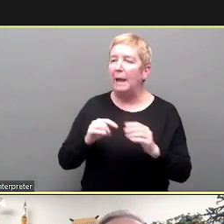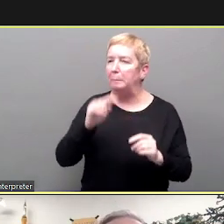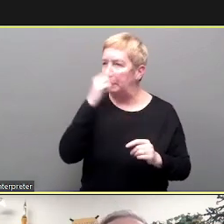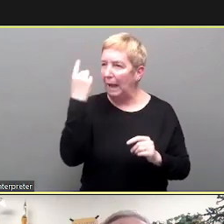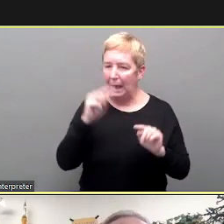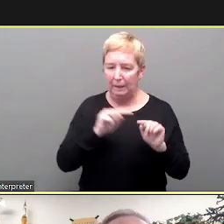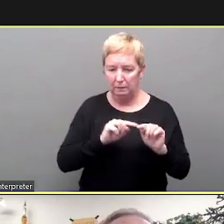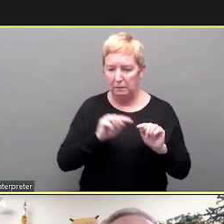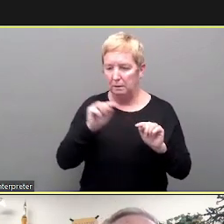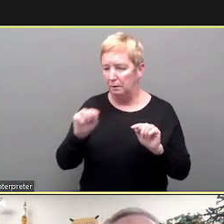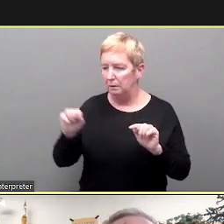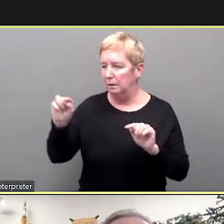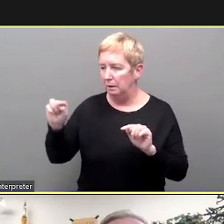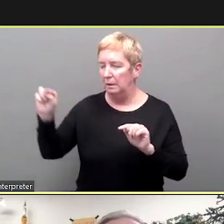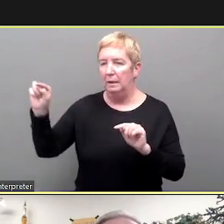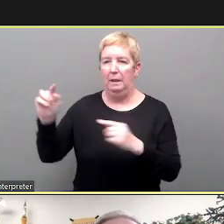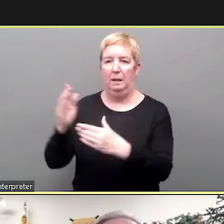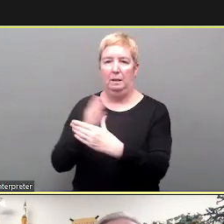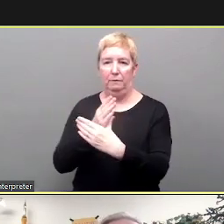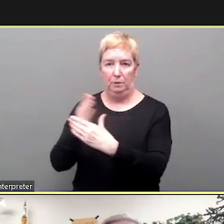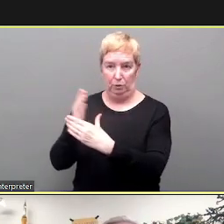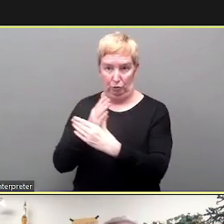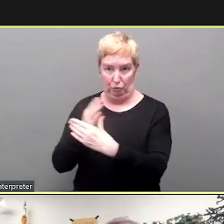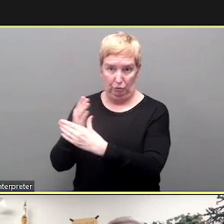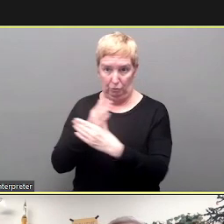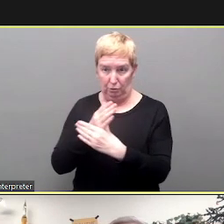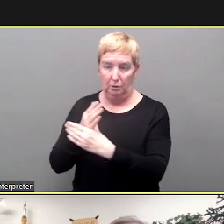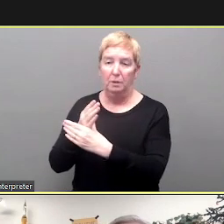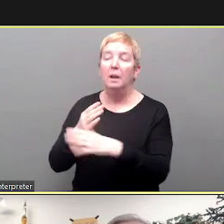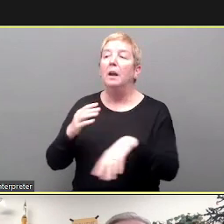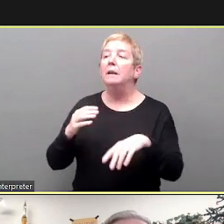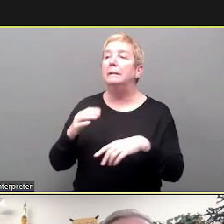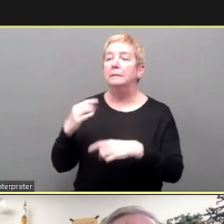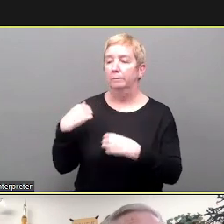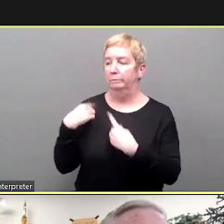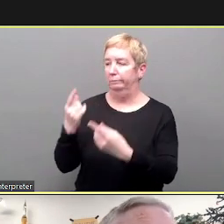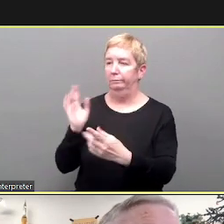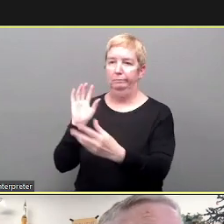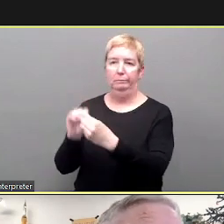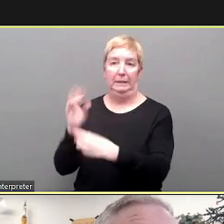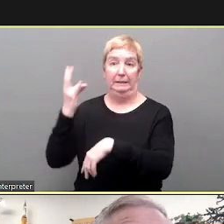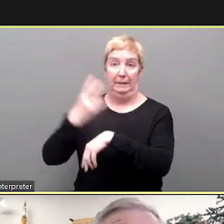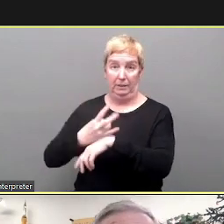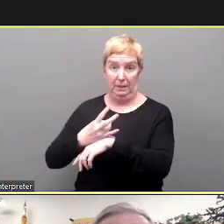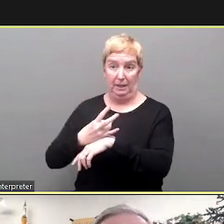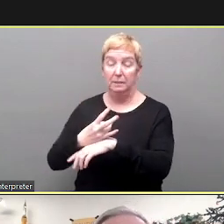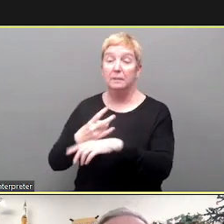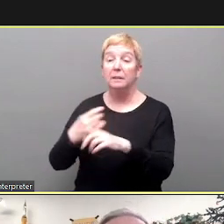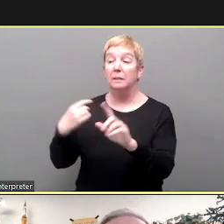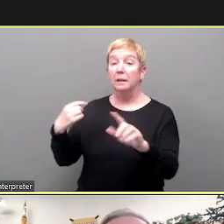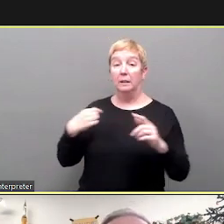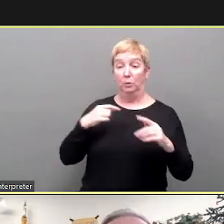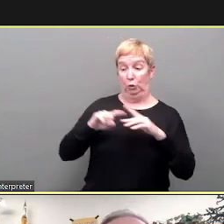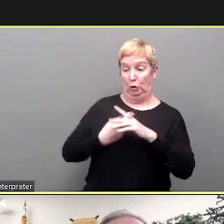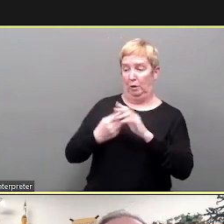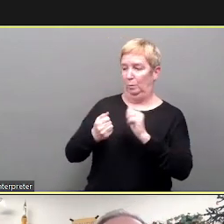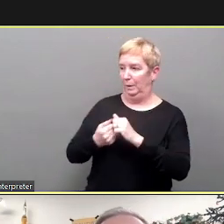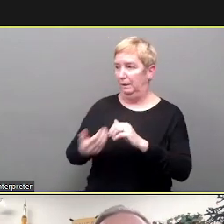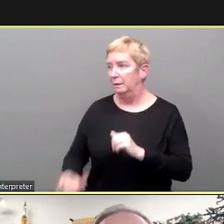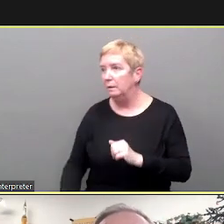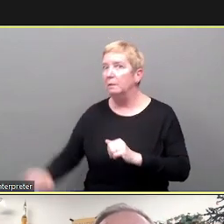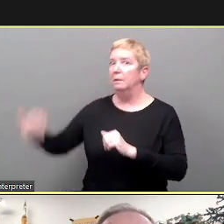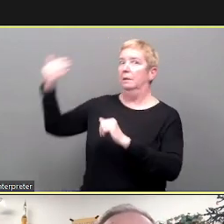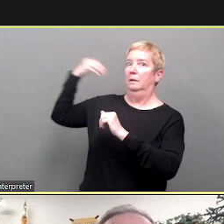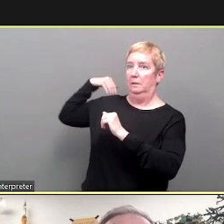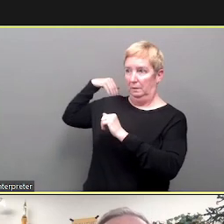is the average case count, averaged over 7 days from the very beginning of the pandemic till today. There's a little